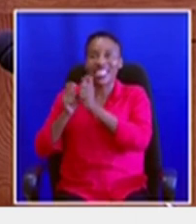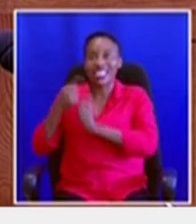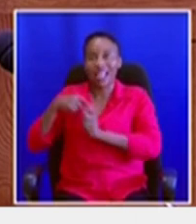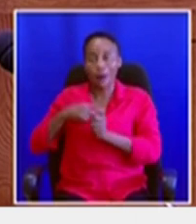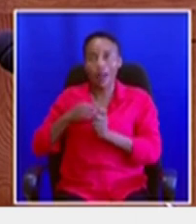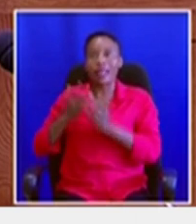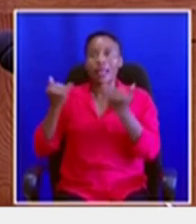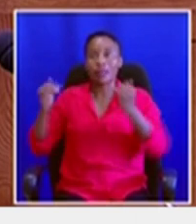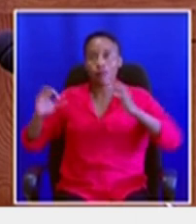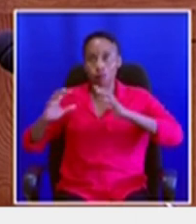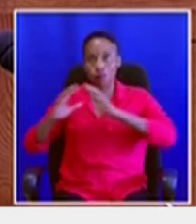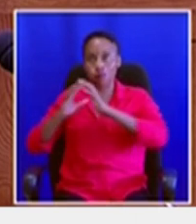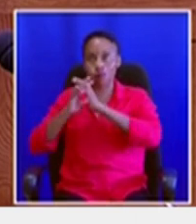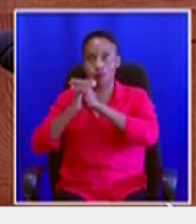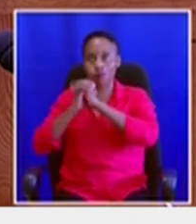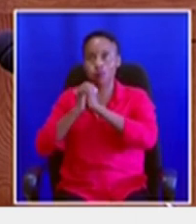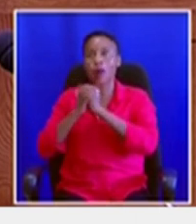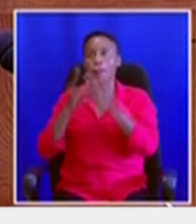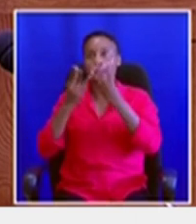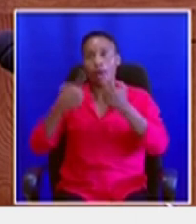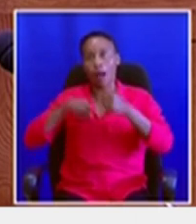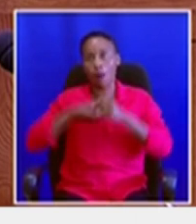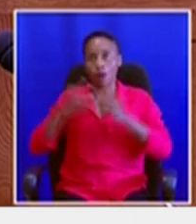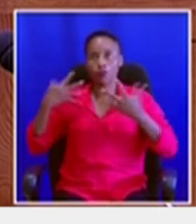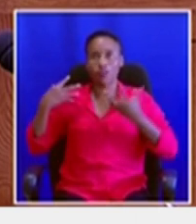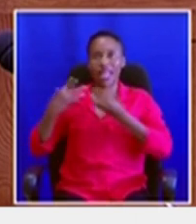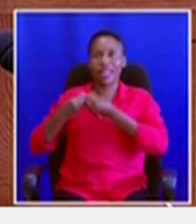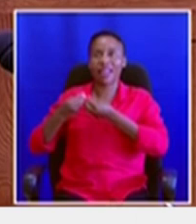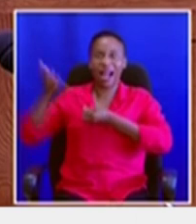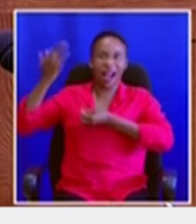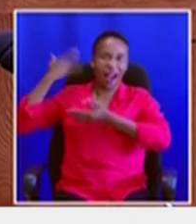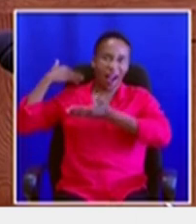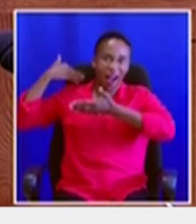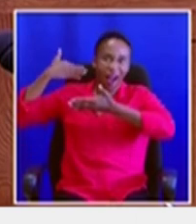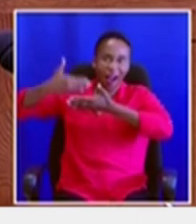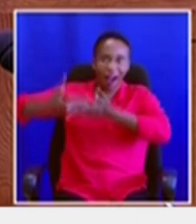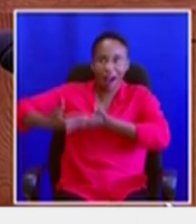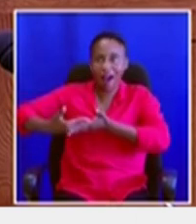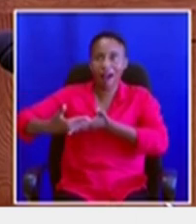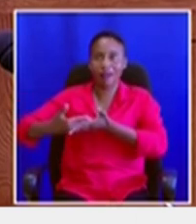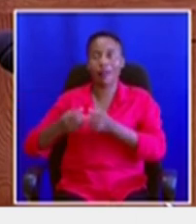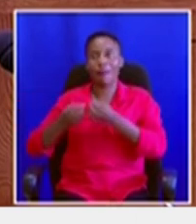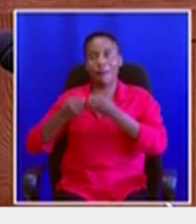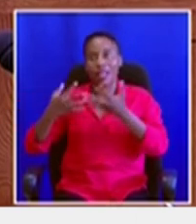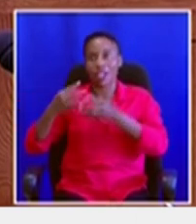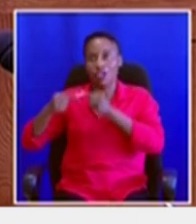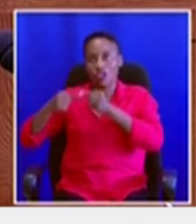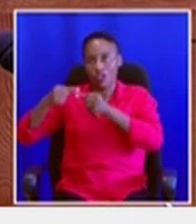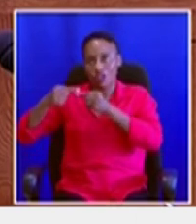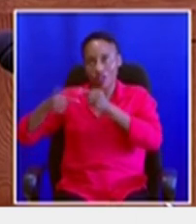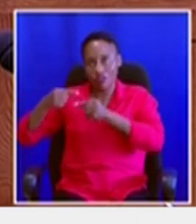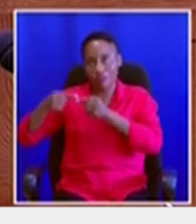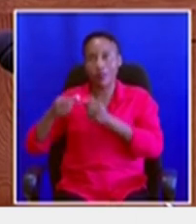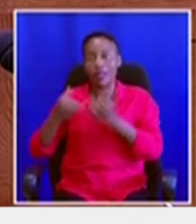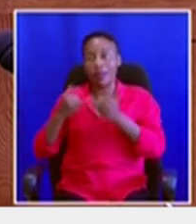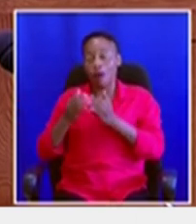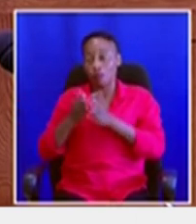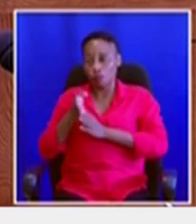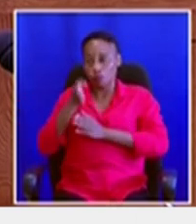people together over many centuries and many generations. Now, as we look to our